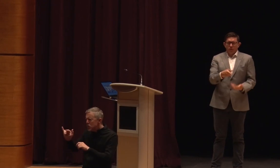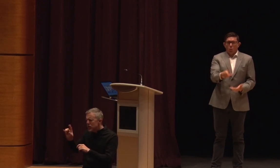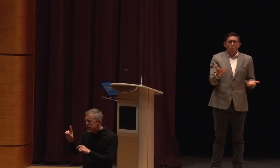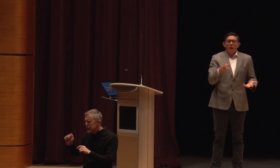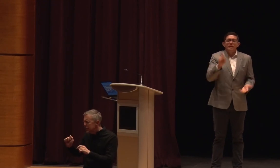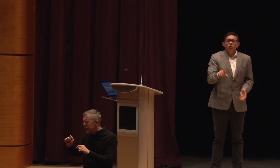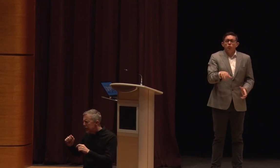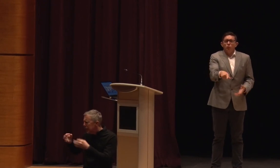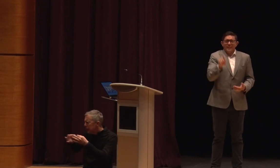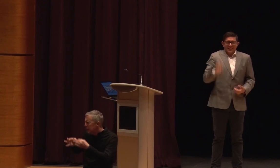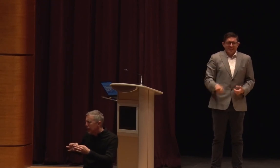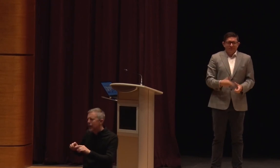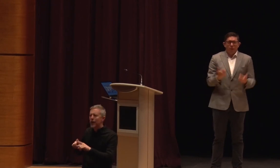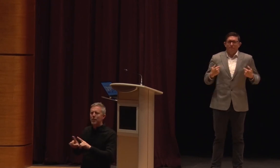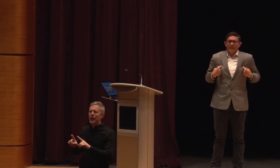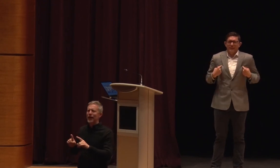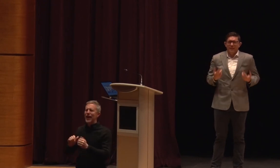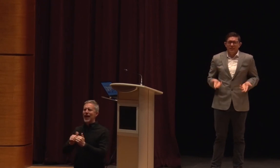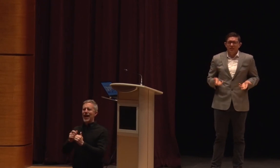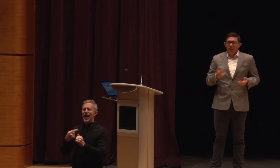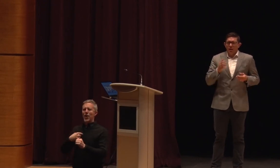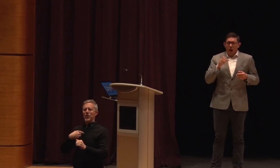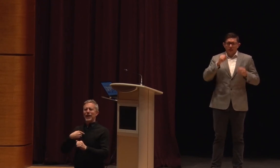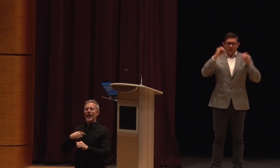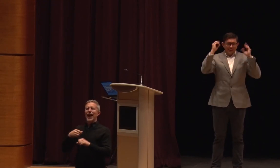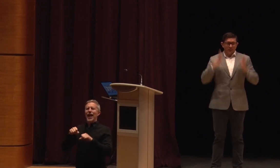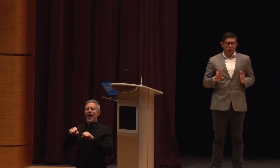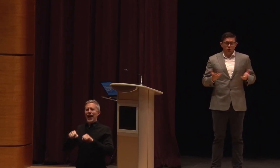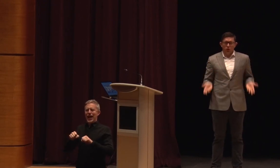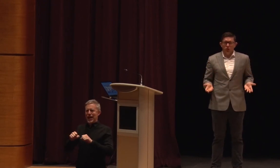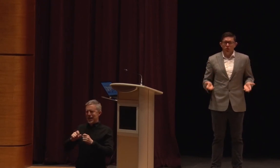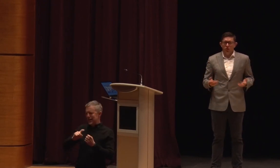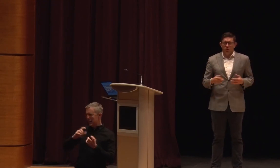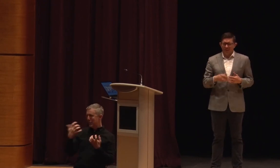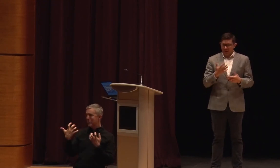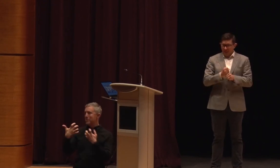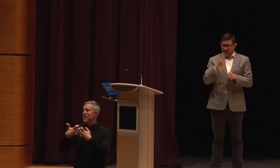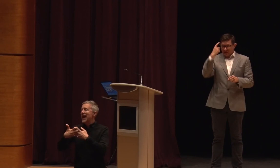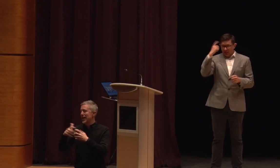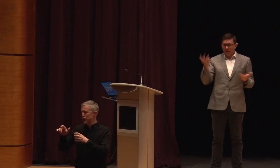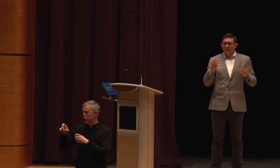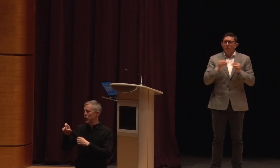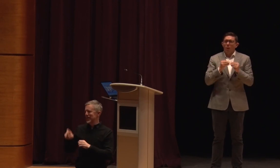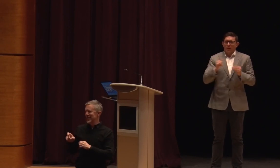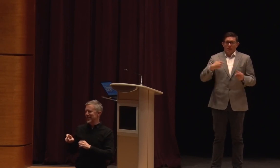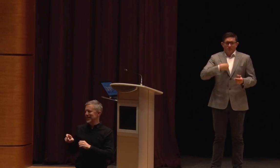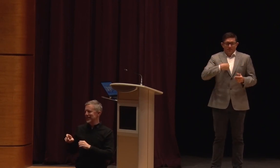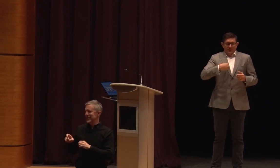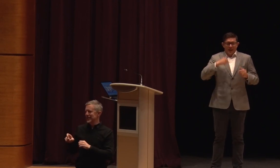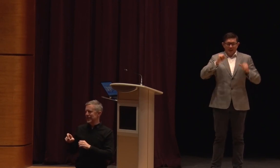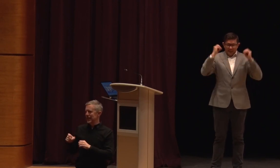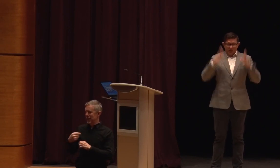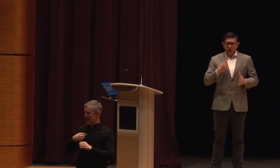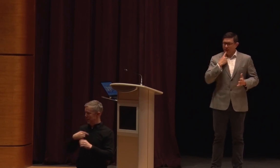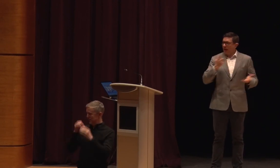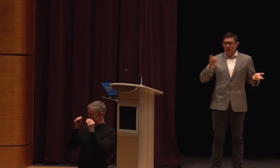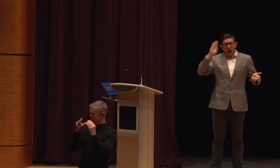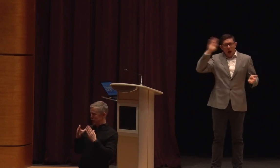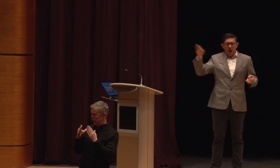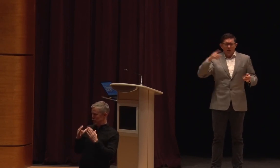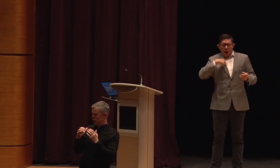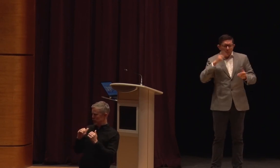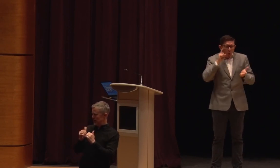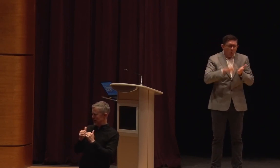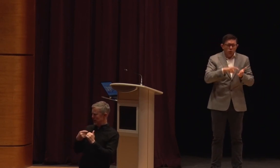I tweak myself or my approach to match your needs as an instructor, if that makes sense. You know, it's more